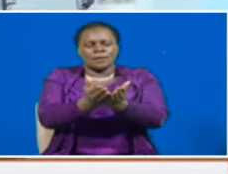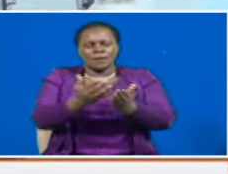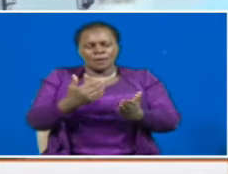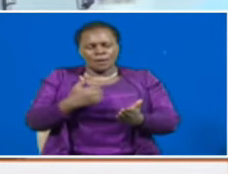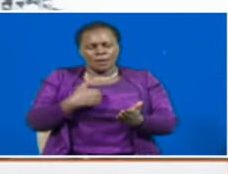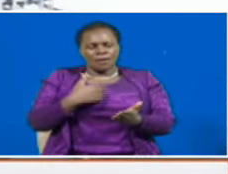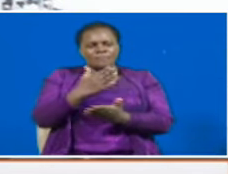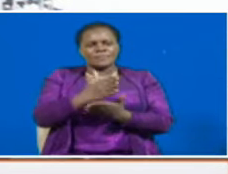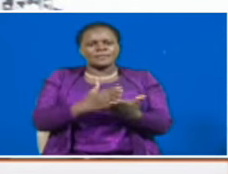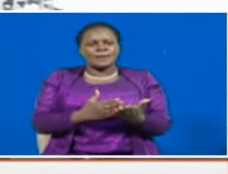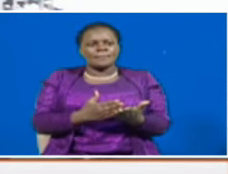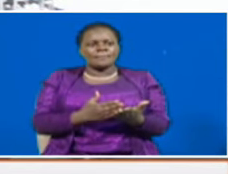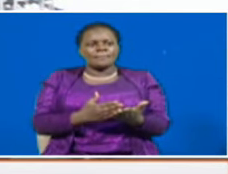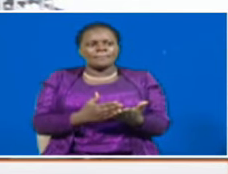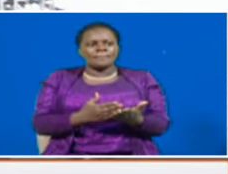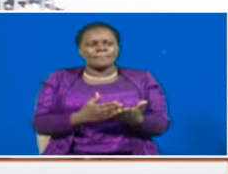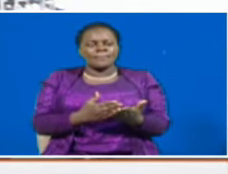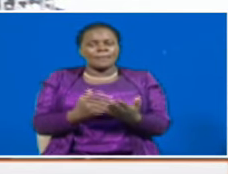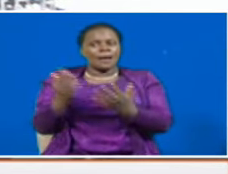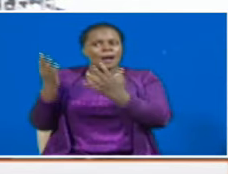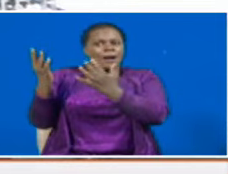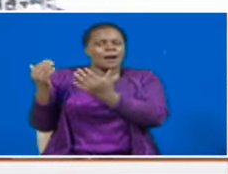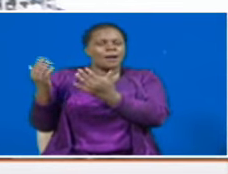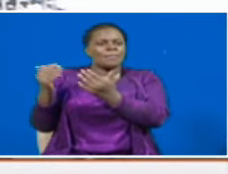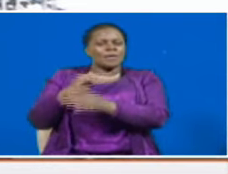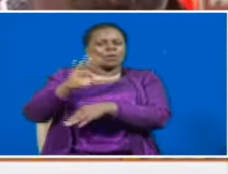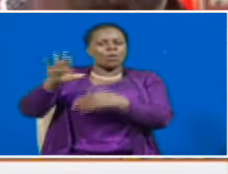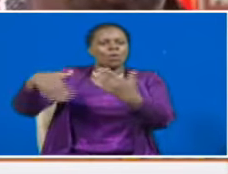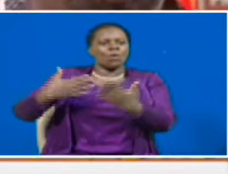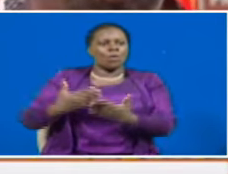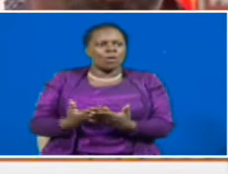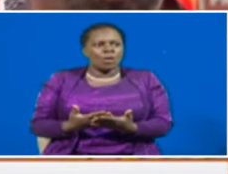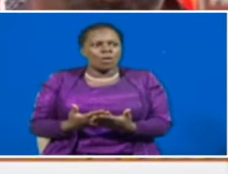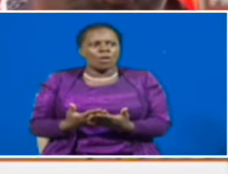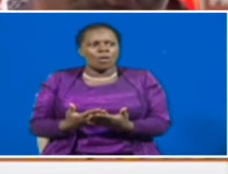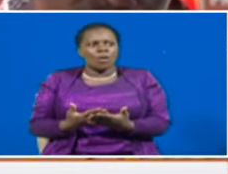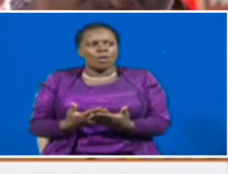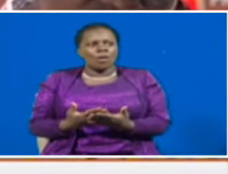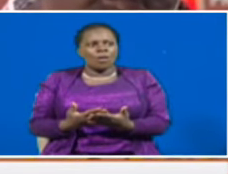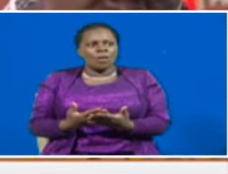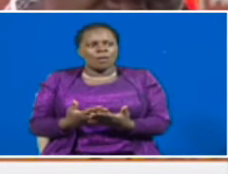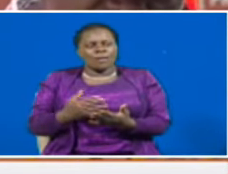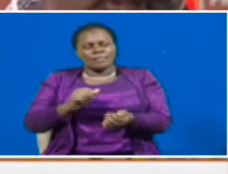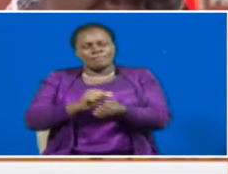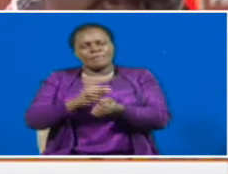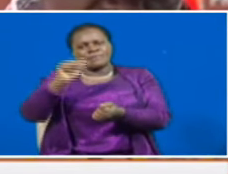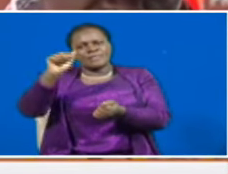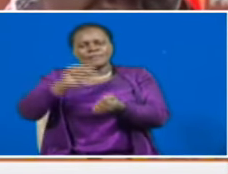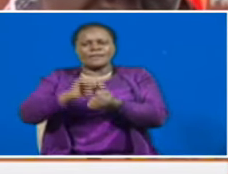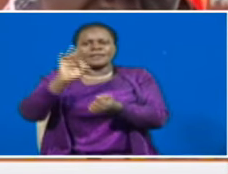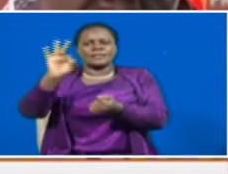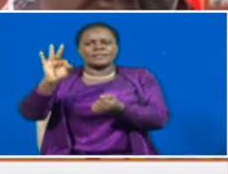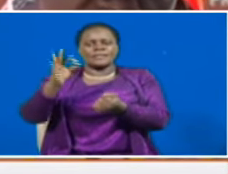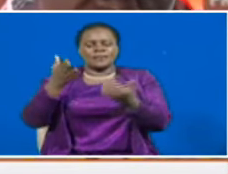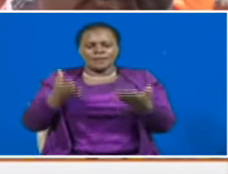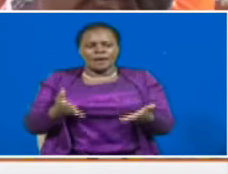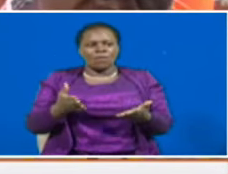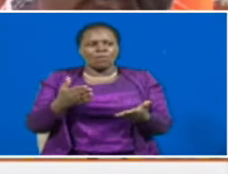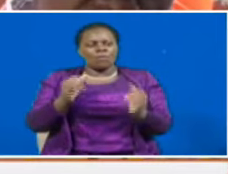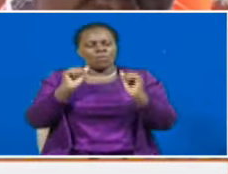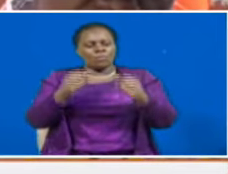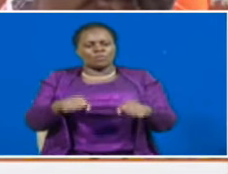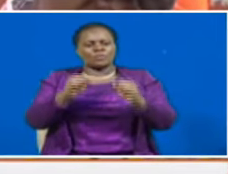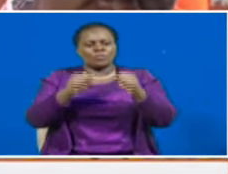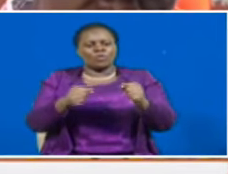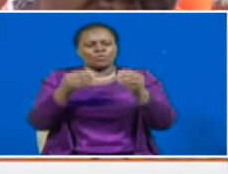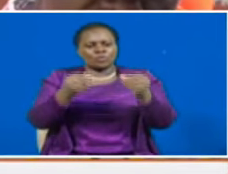are coming, are all 15 containers to 13 containers across. These ones now will be able to